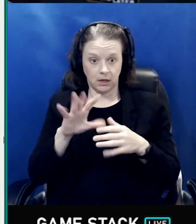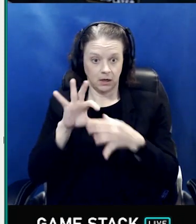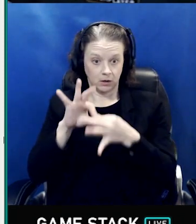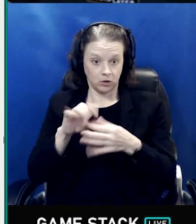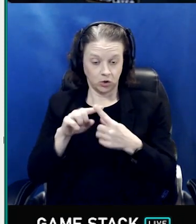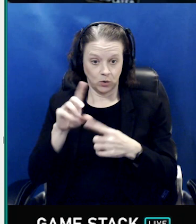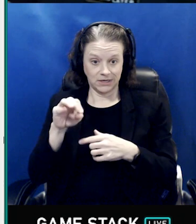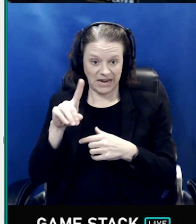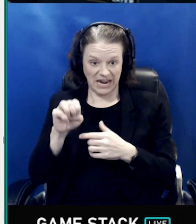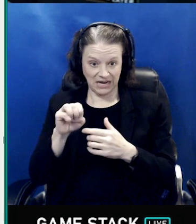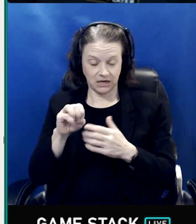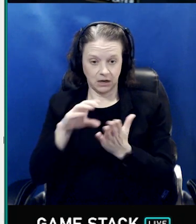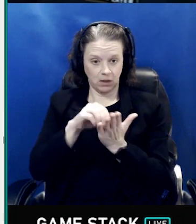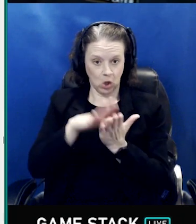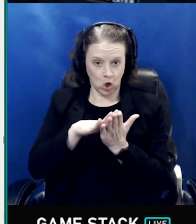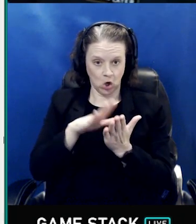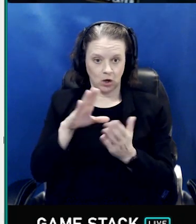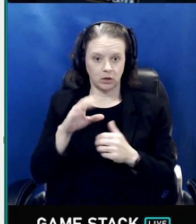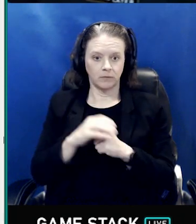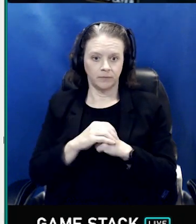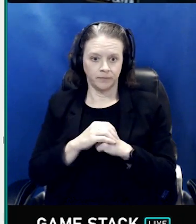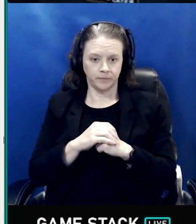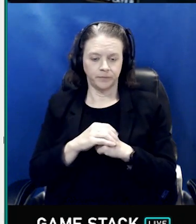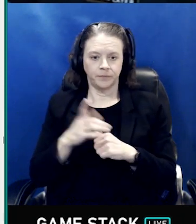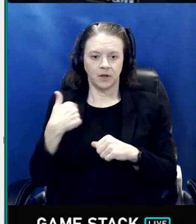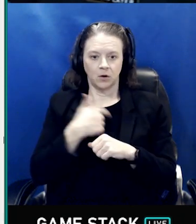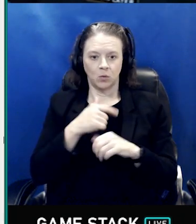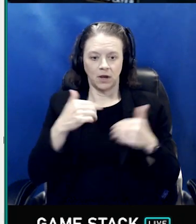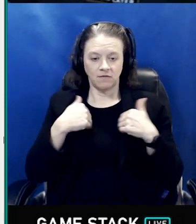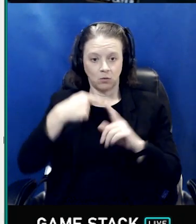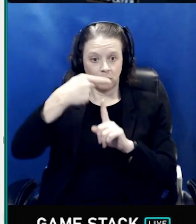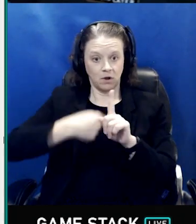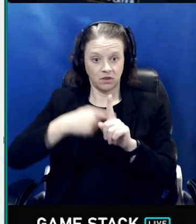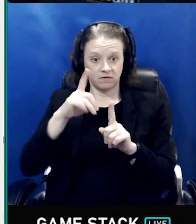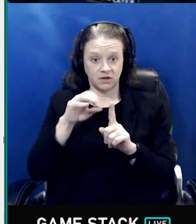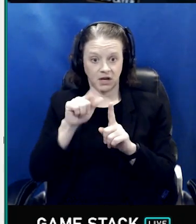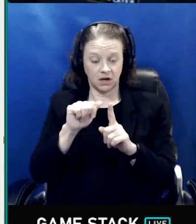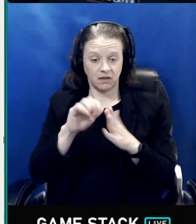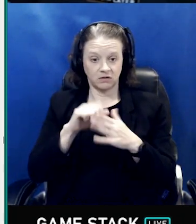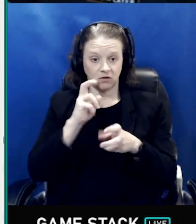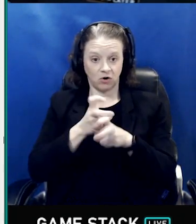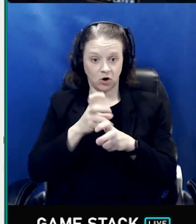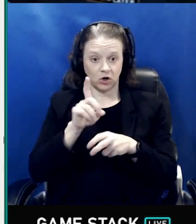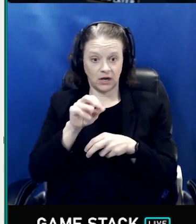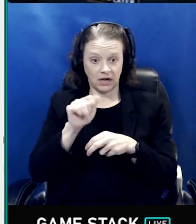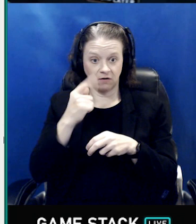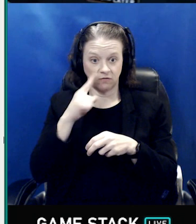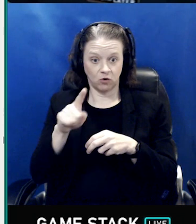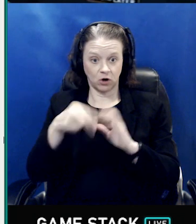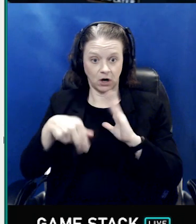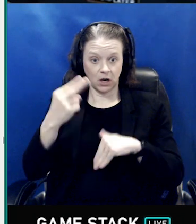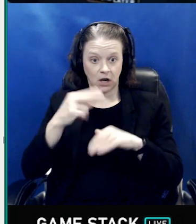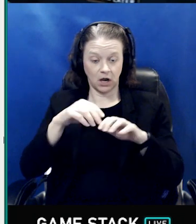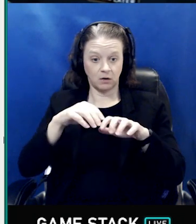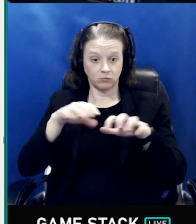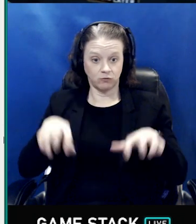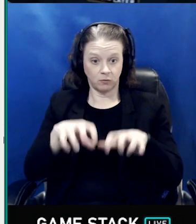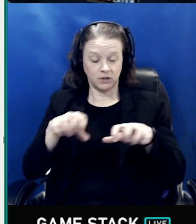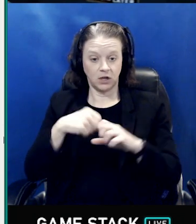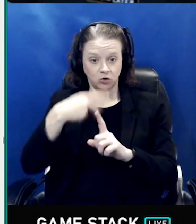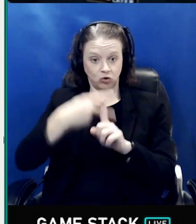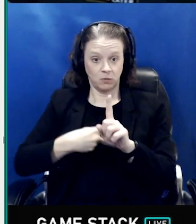ingested. So we have 1 month data as hot data for high performance and another 2 months data as cold